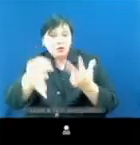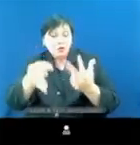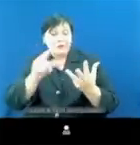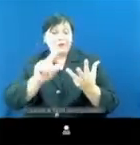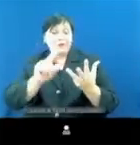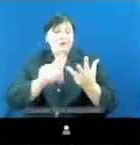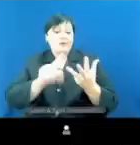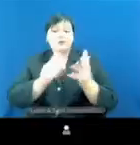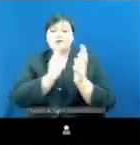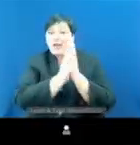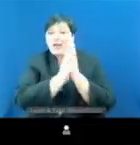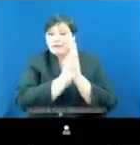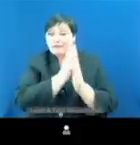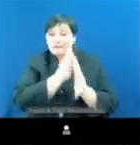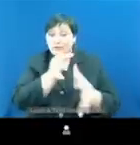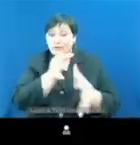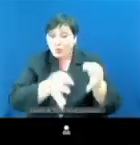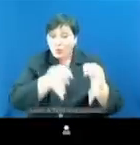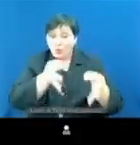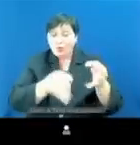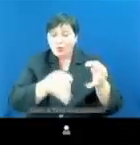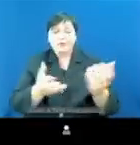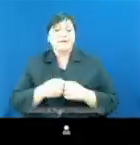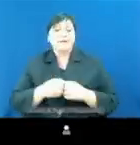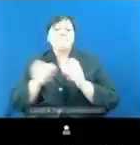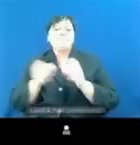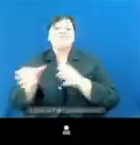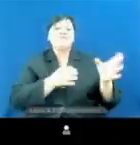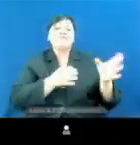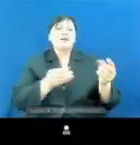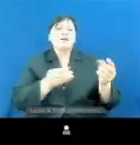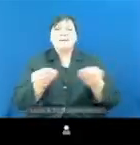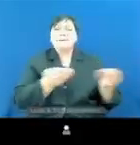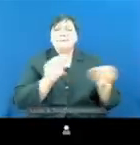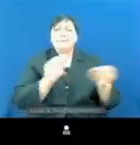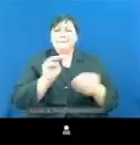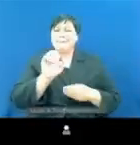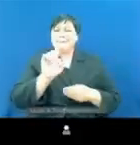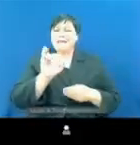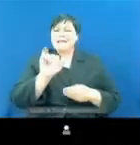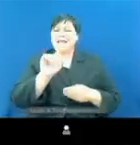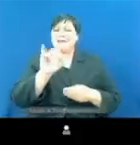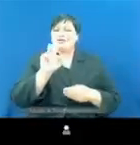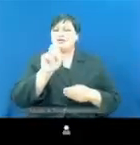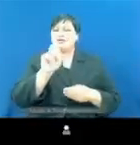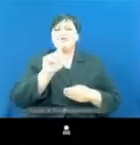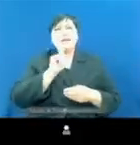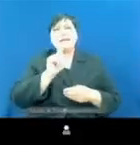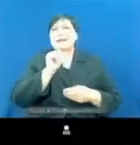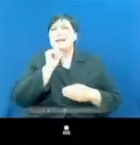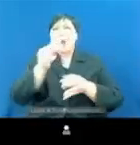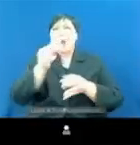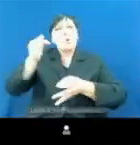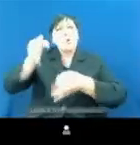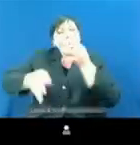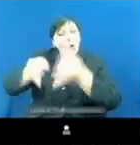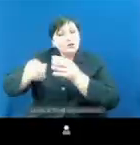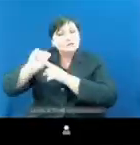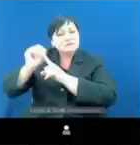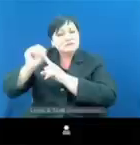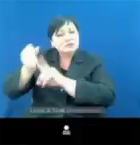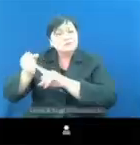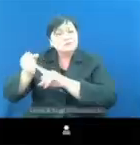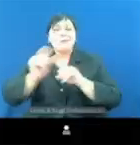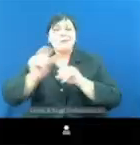and then mediation is not really a court proceeding, but it is definitely a legal setting in which,